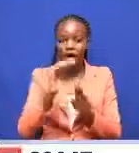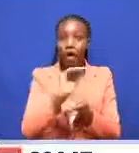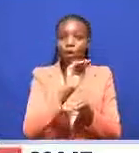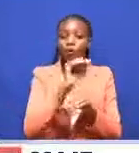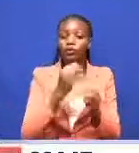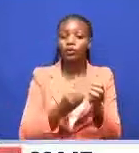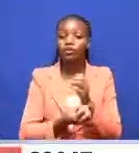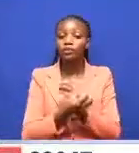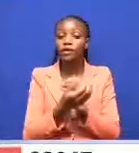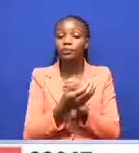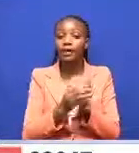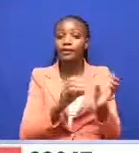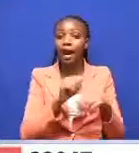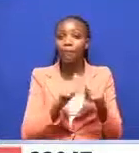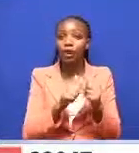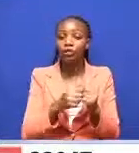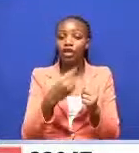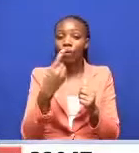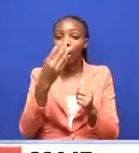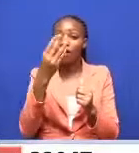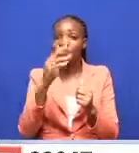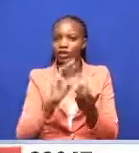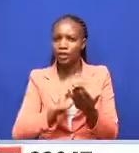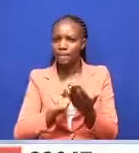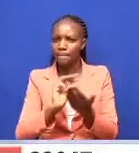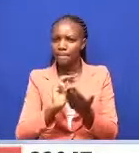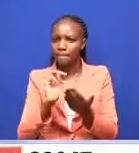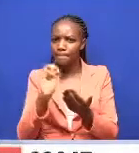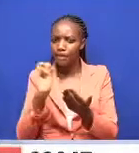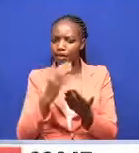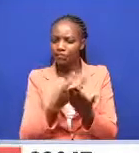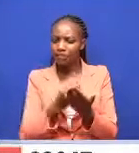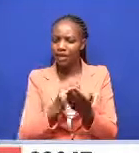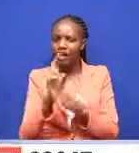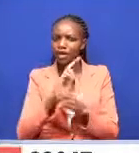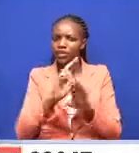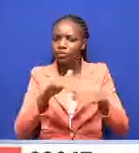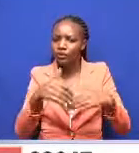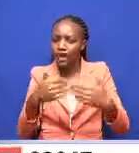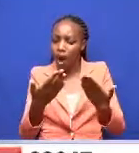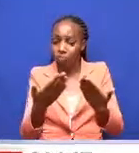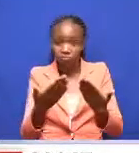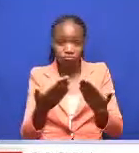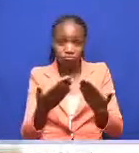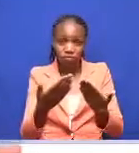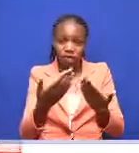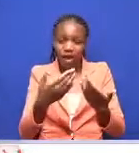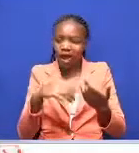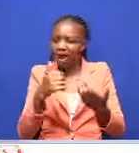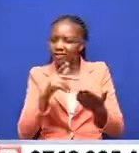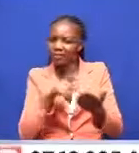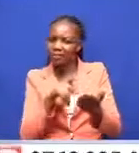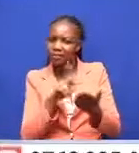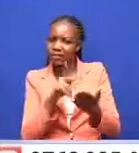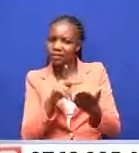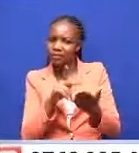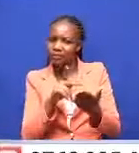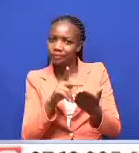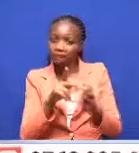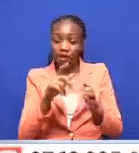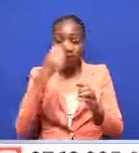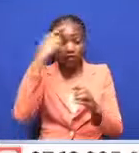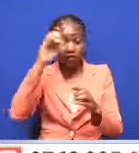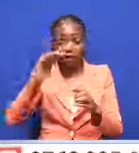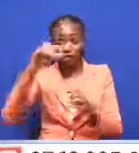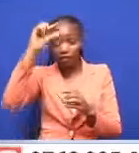Explain how more than 140 million Kenya shillings stalled projects, despite some being paid for by the county